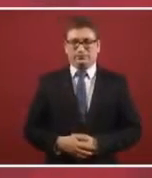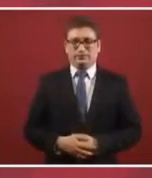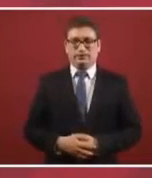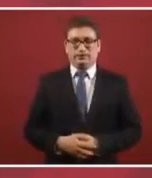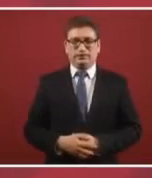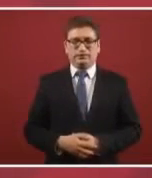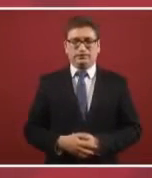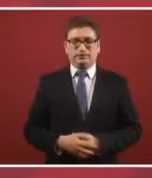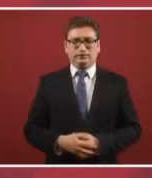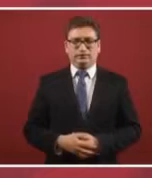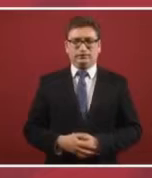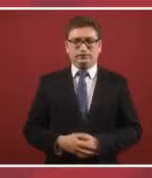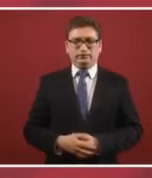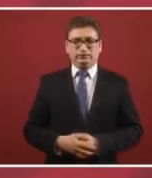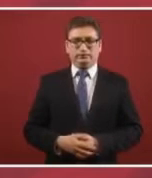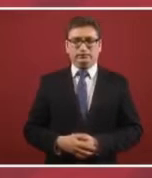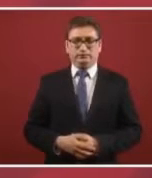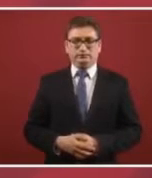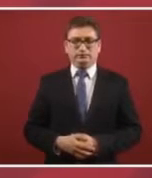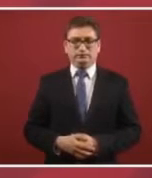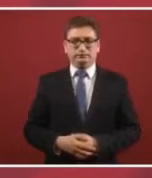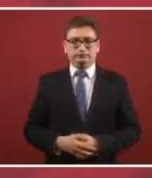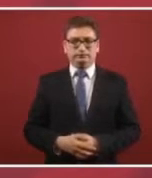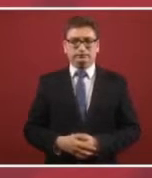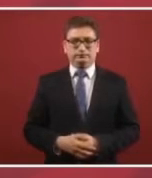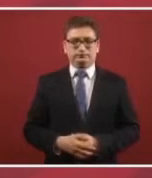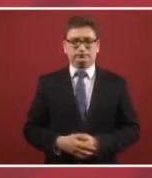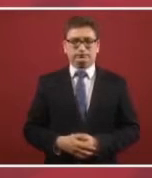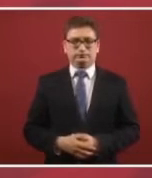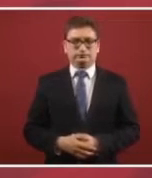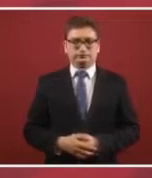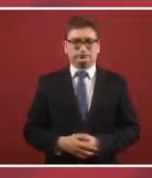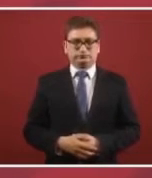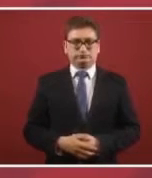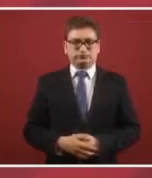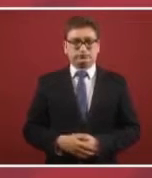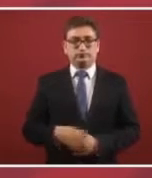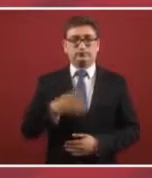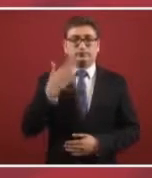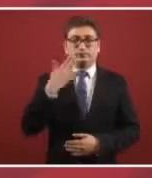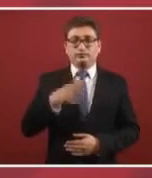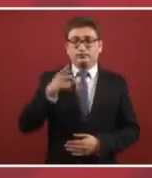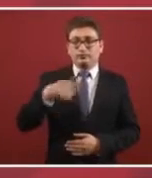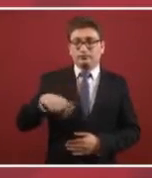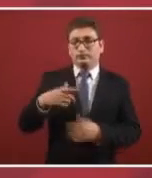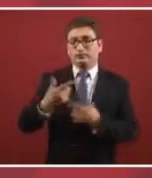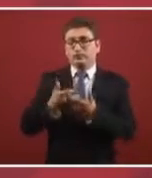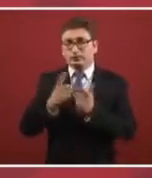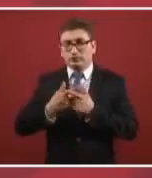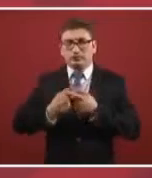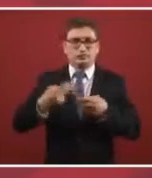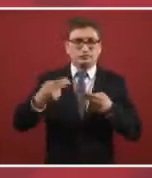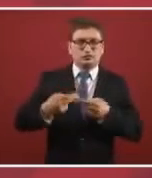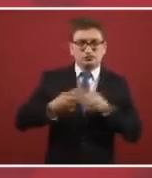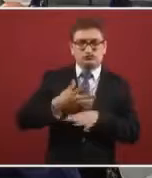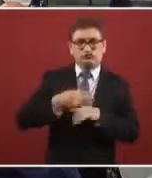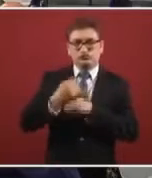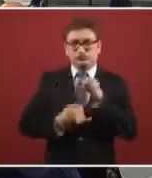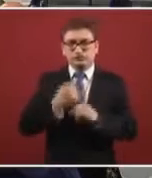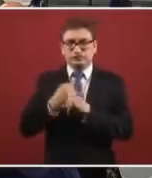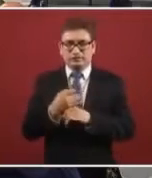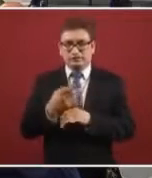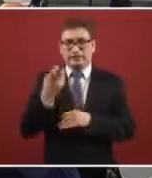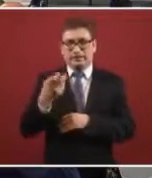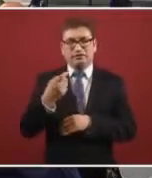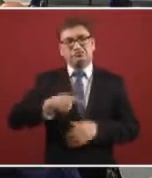las sedes the de los organismos financieros from internacionales. international organizations, from